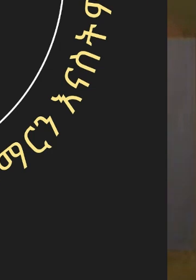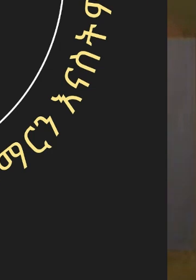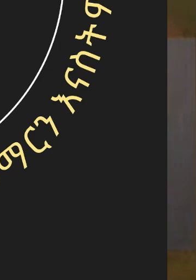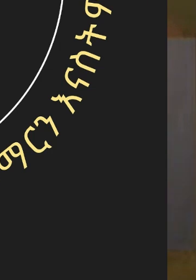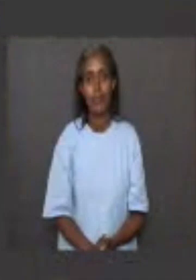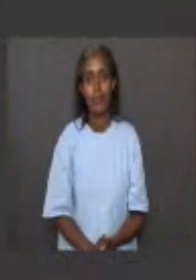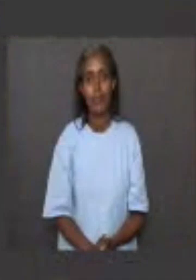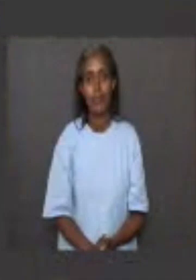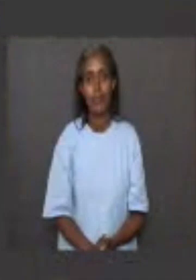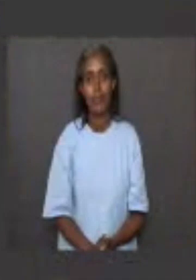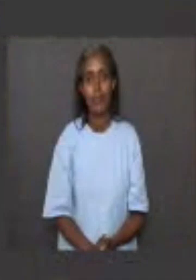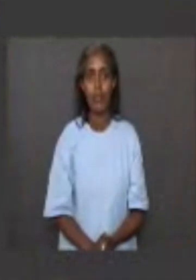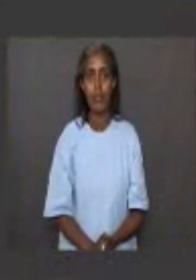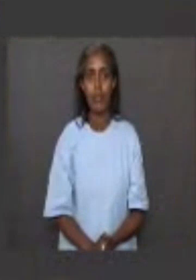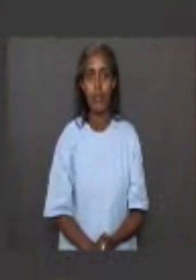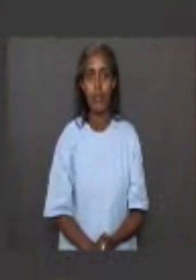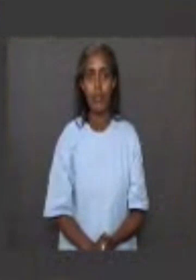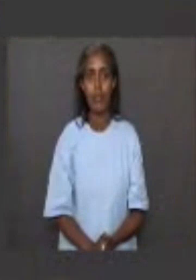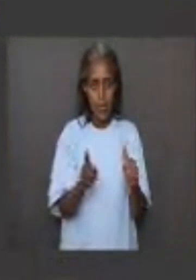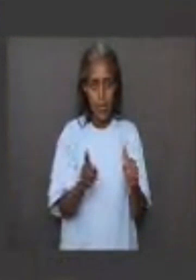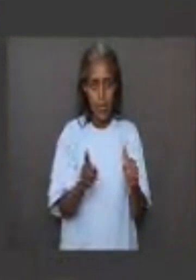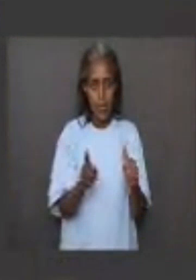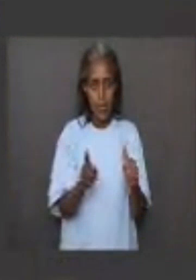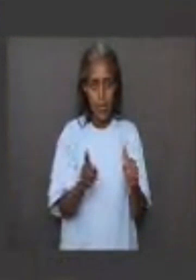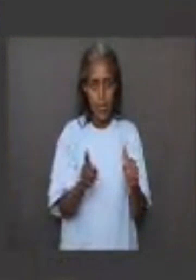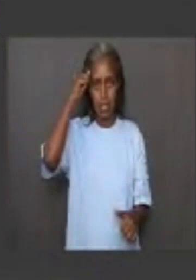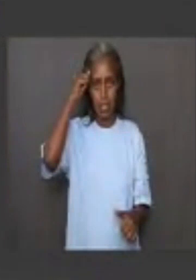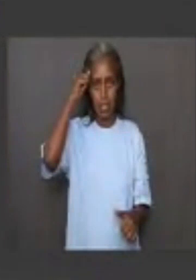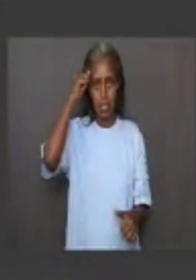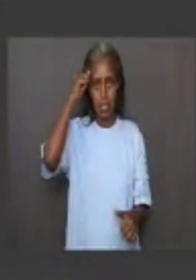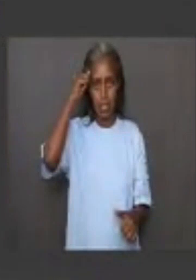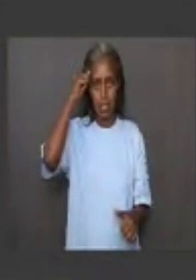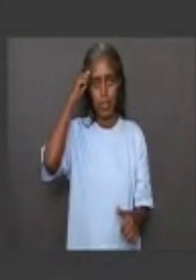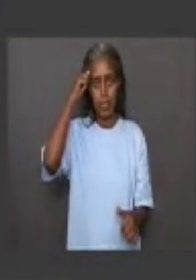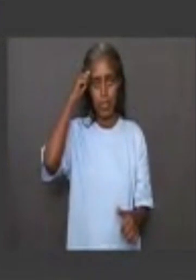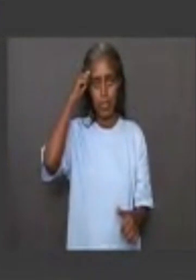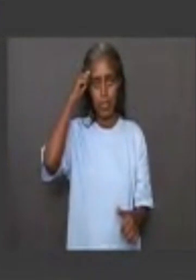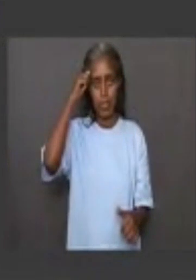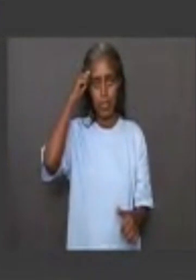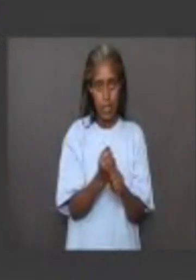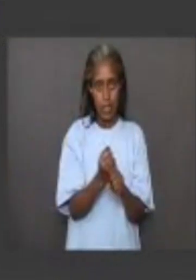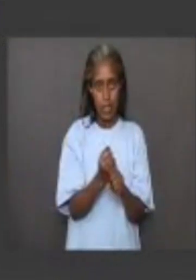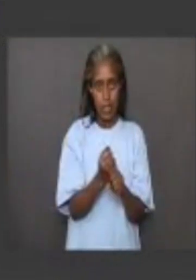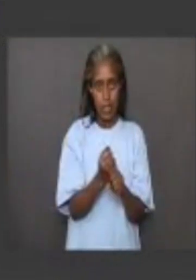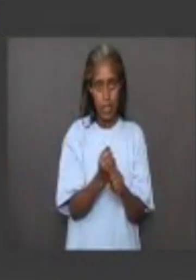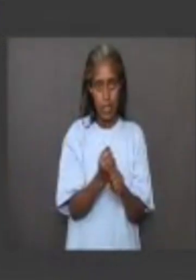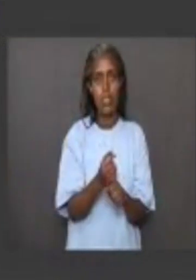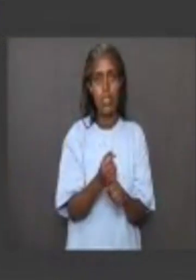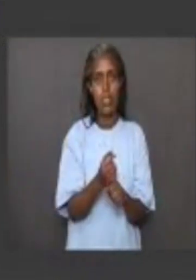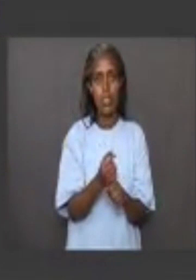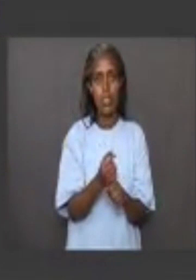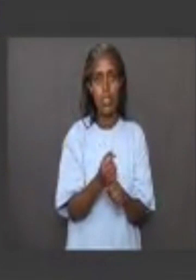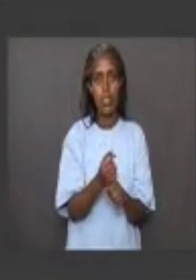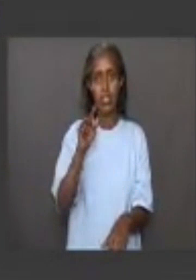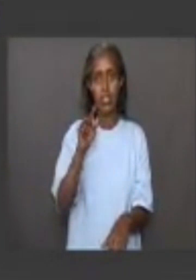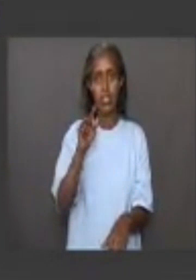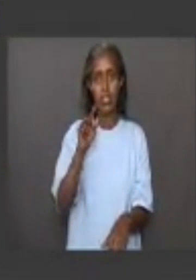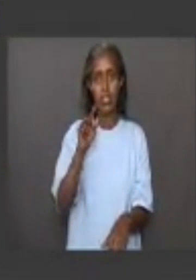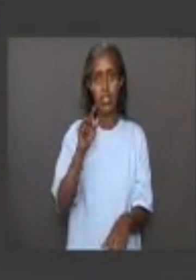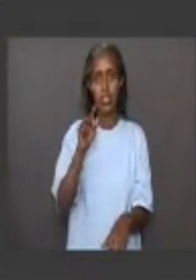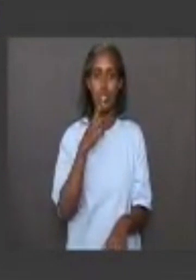The first theorem states that for any two